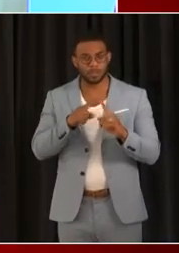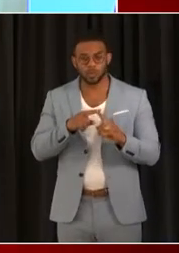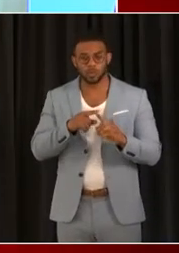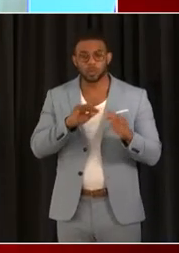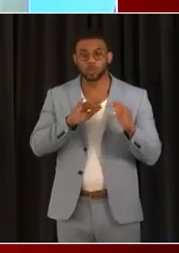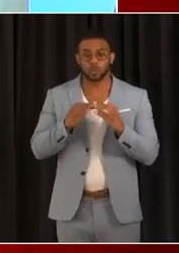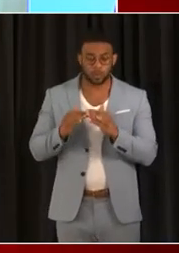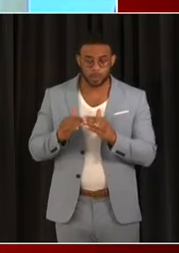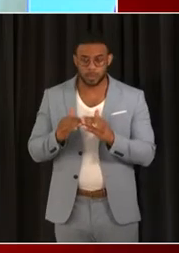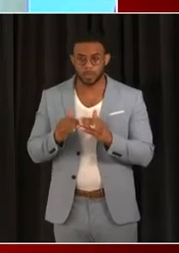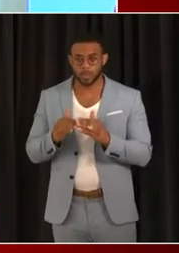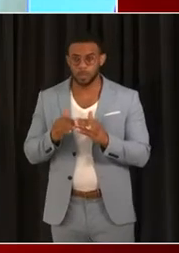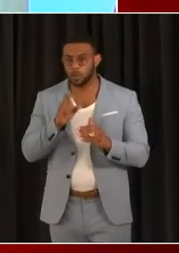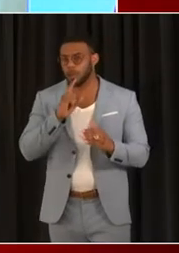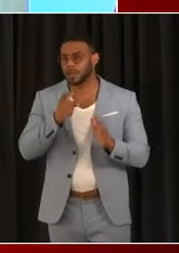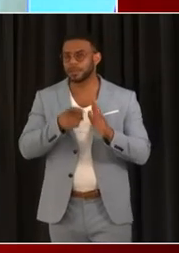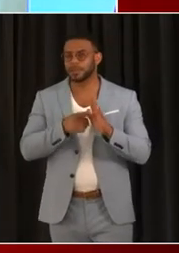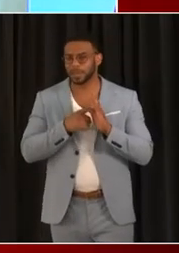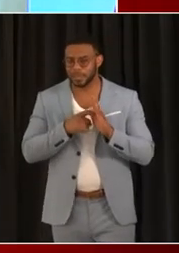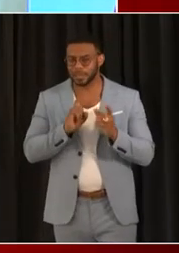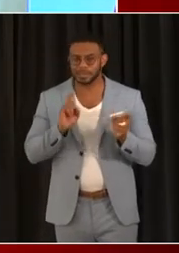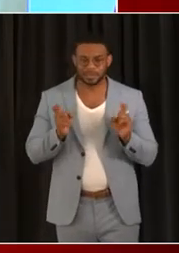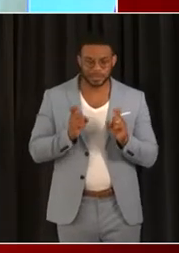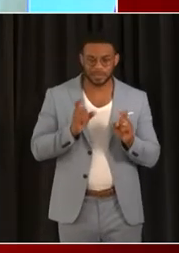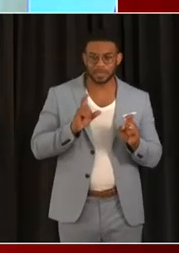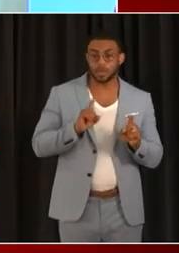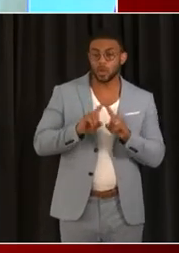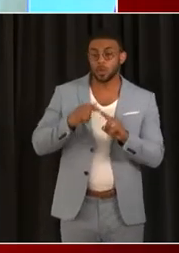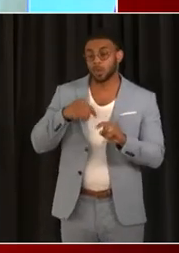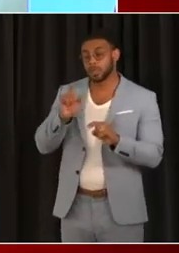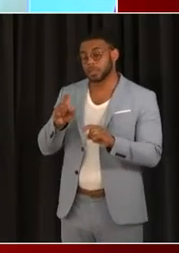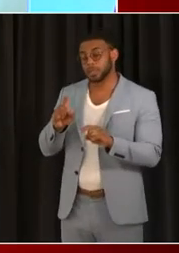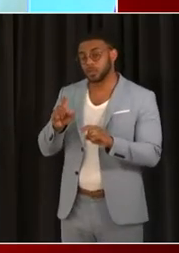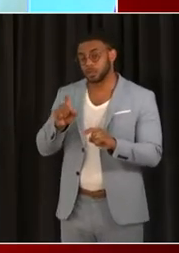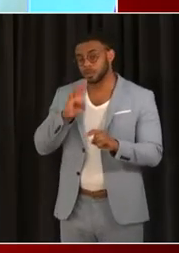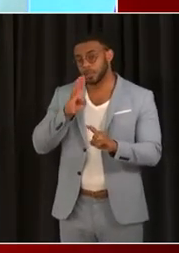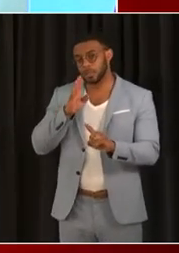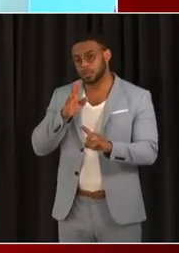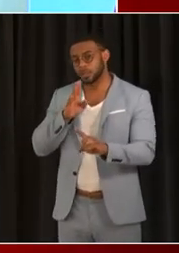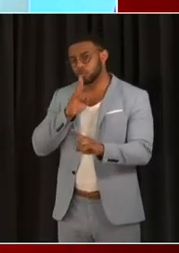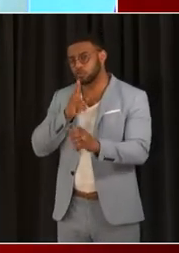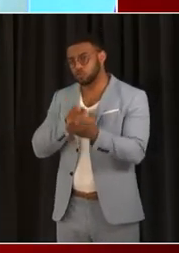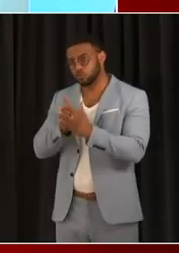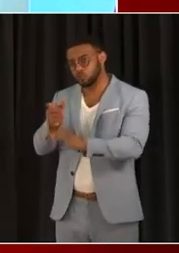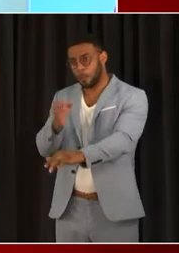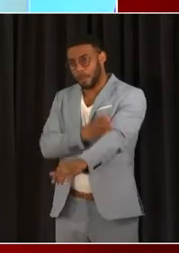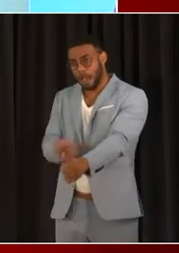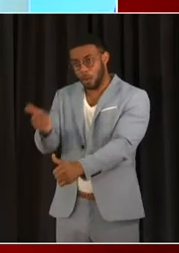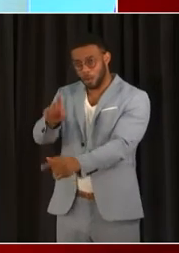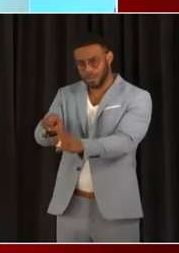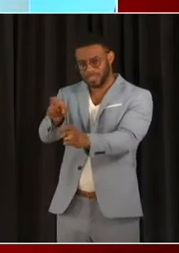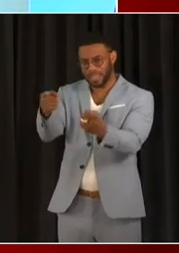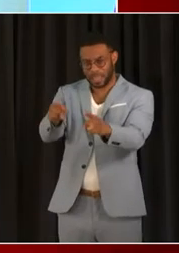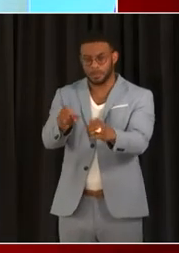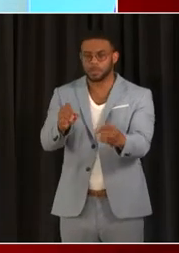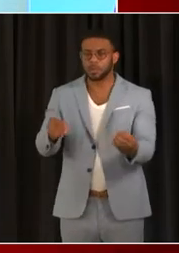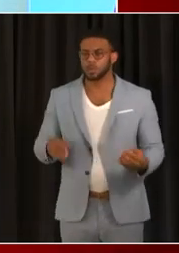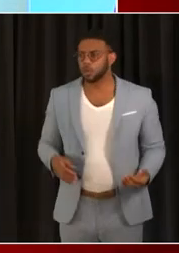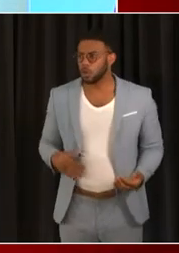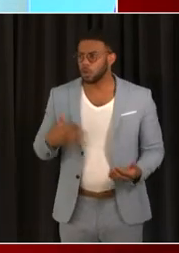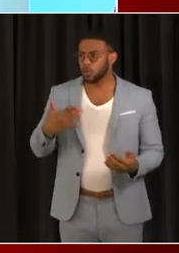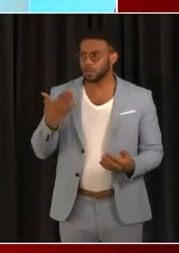to communities who are demanding change, and we need to speak truth to power when it needs to happen. And